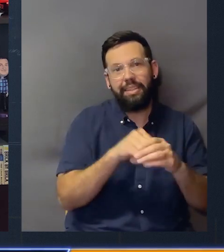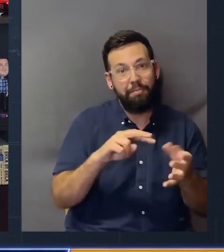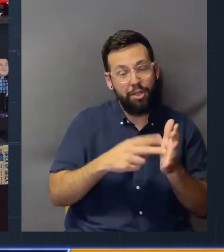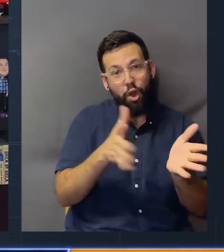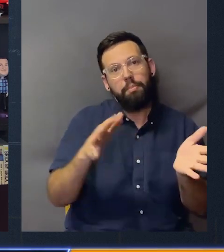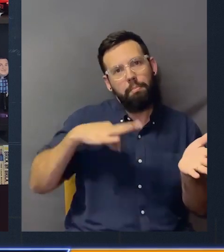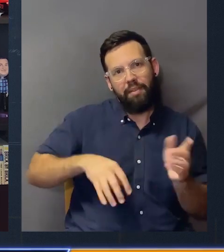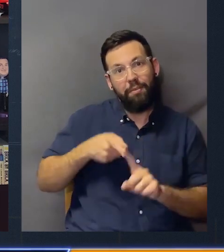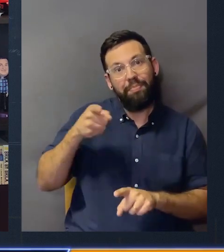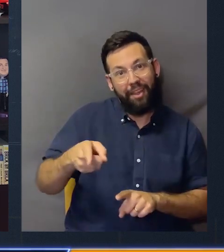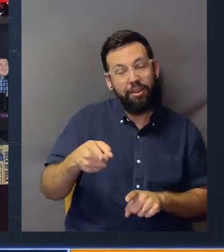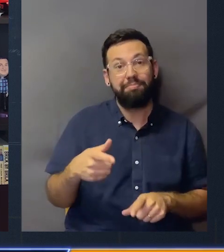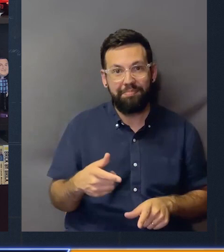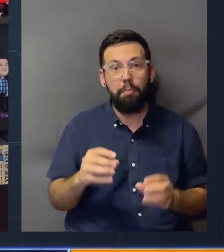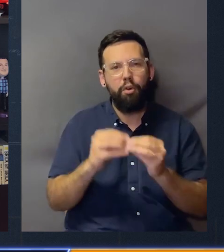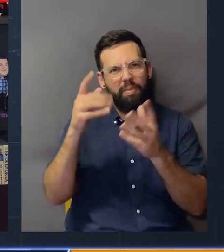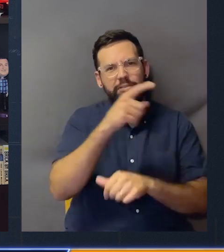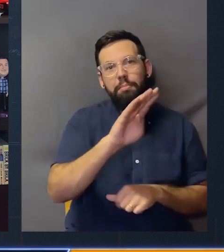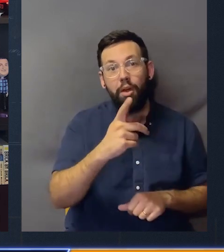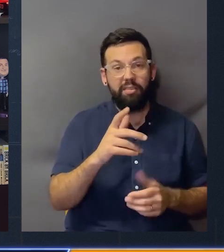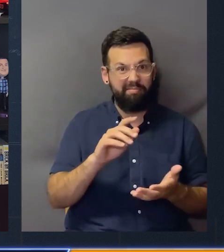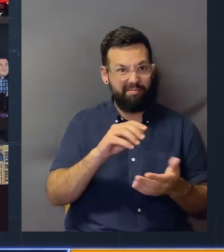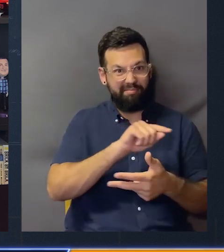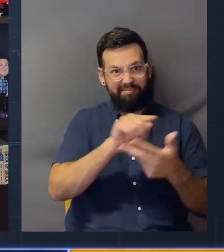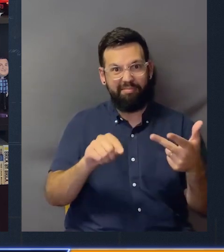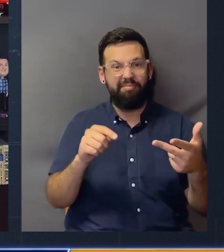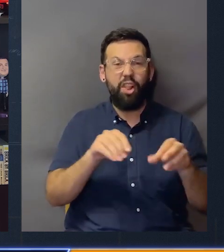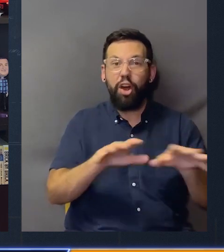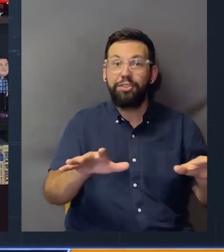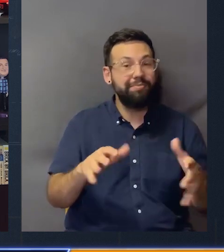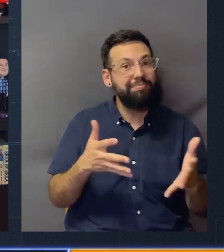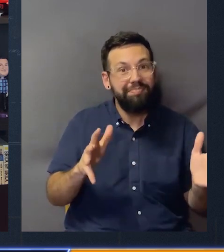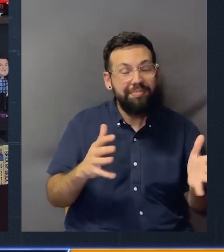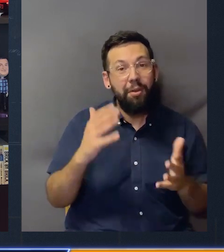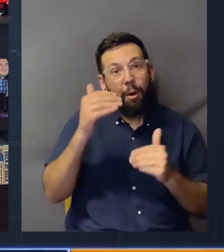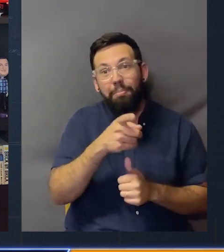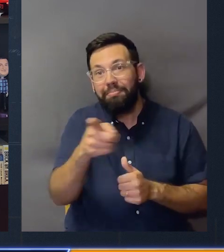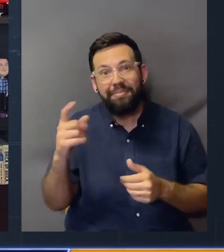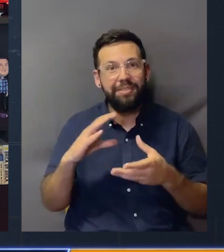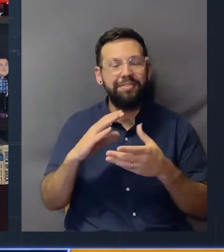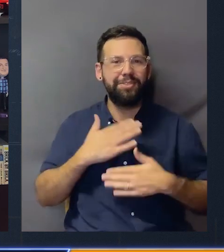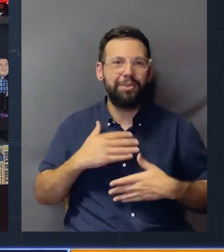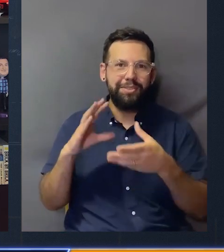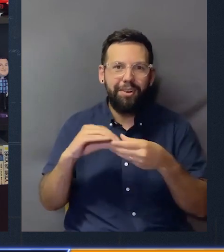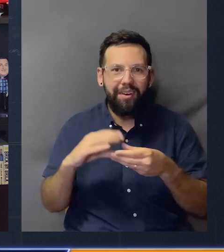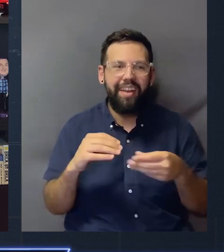you today. I hope you enjoyed my story and all the launches. Love your comments. Keep those coming. Click through,